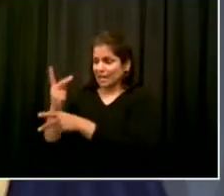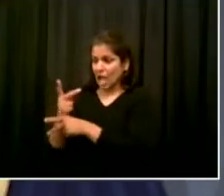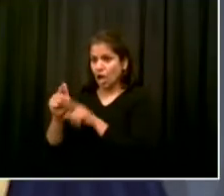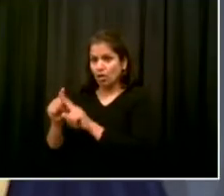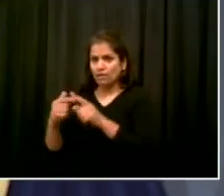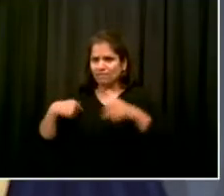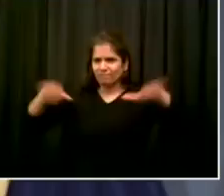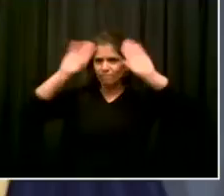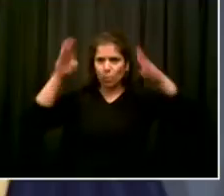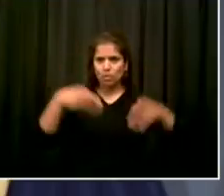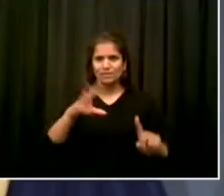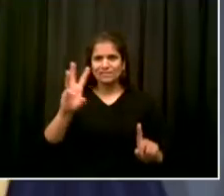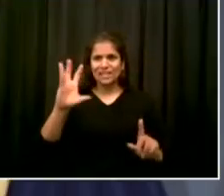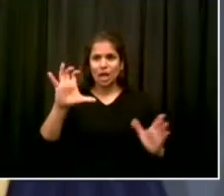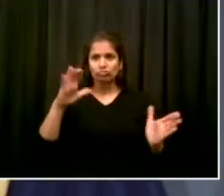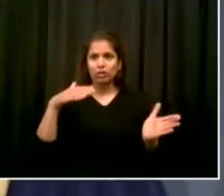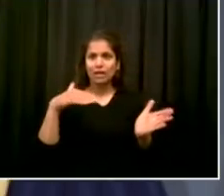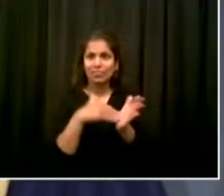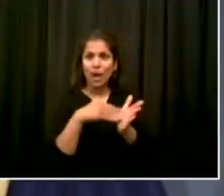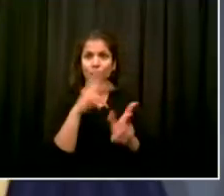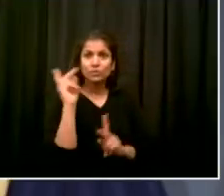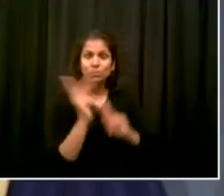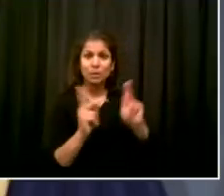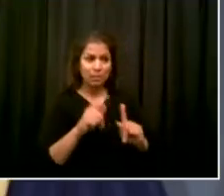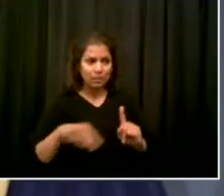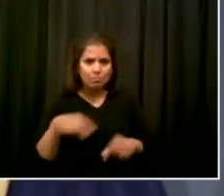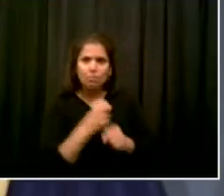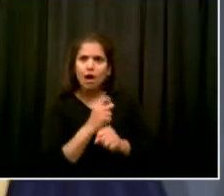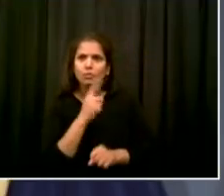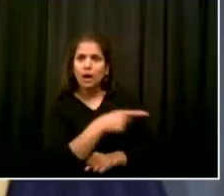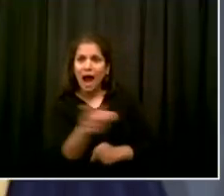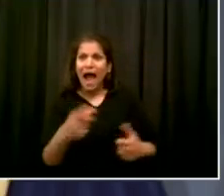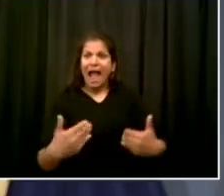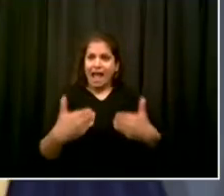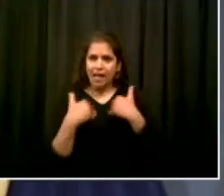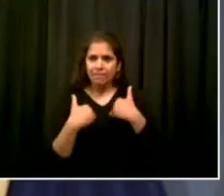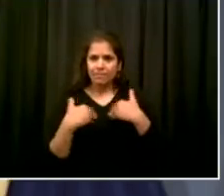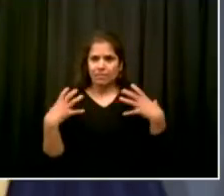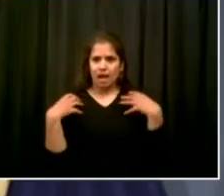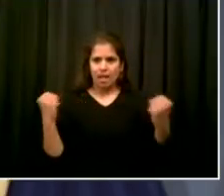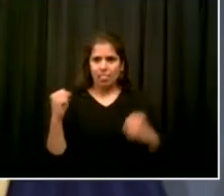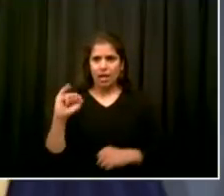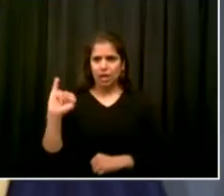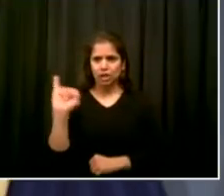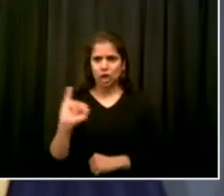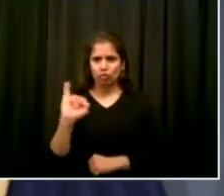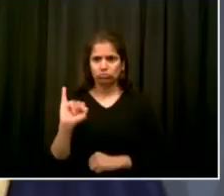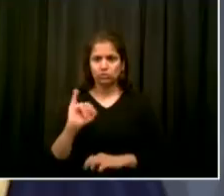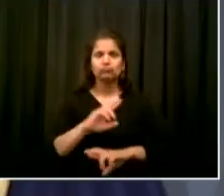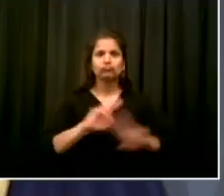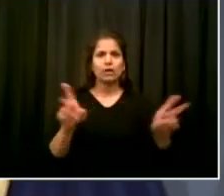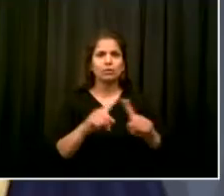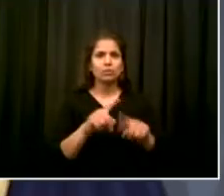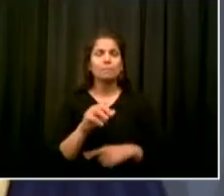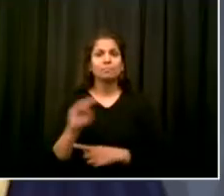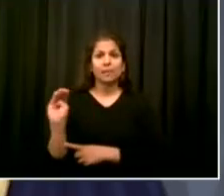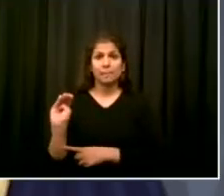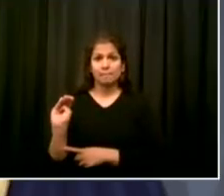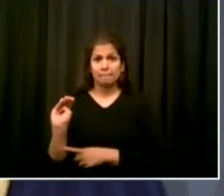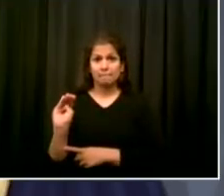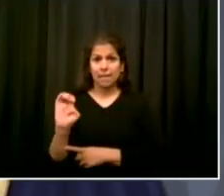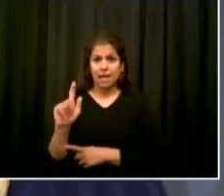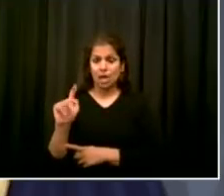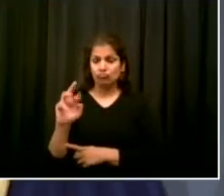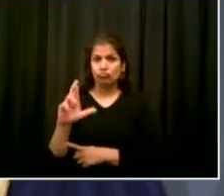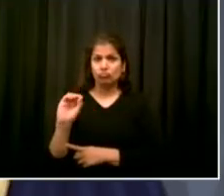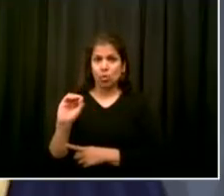on Metro Plus, that's making sure that people who don't have insurance and can get insurance, get it, or people can't